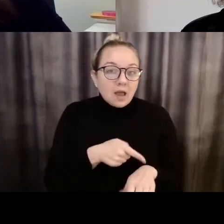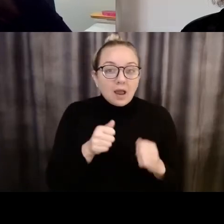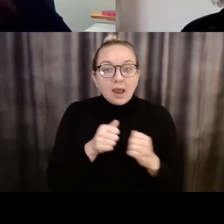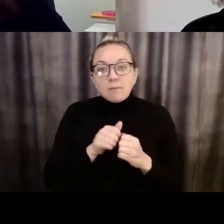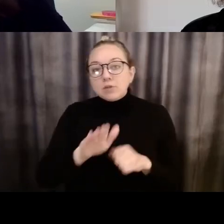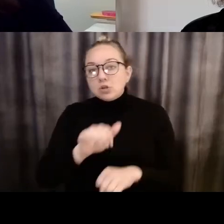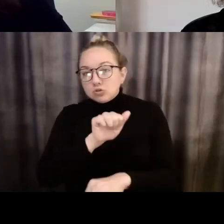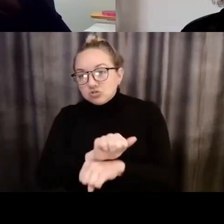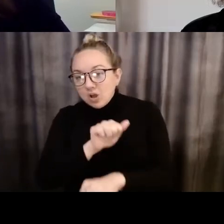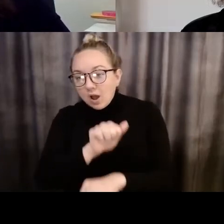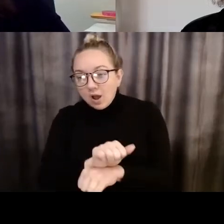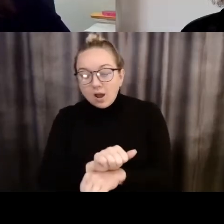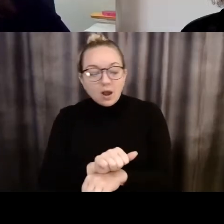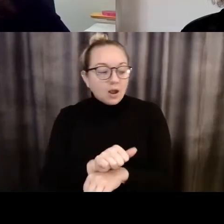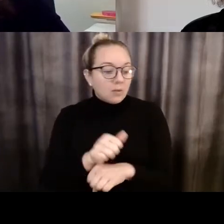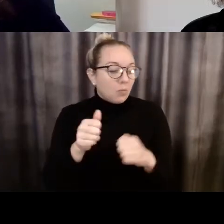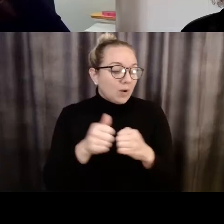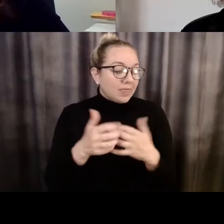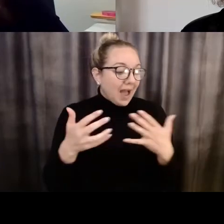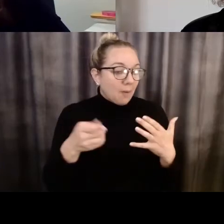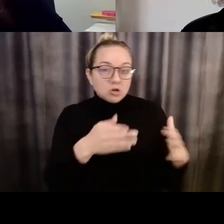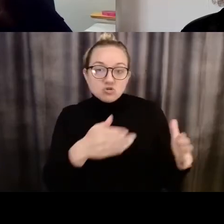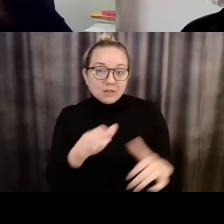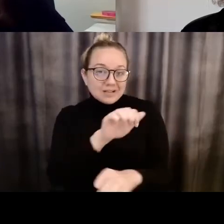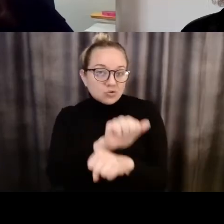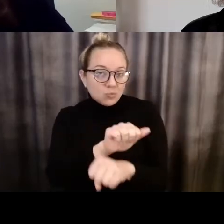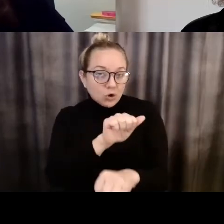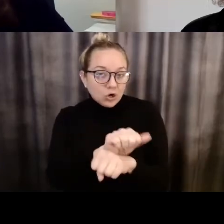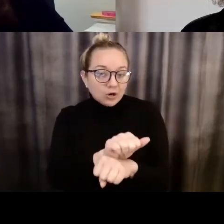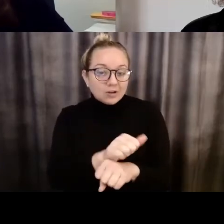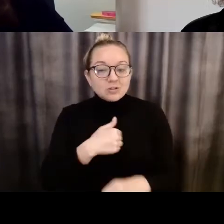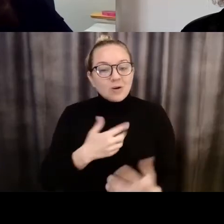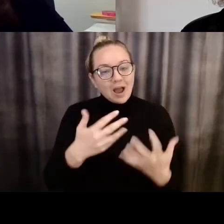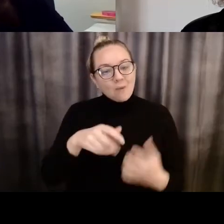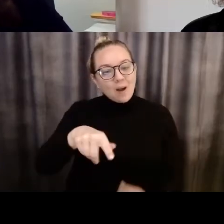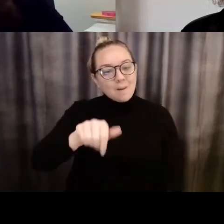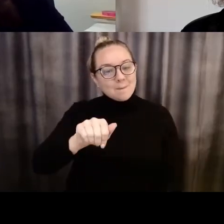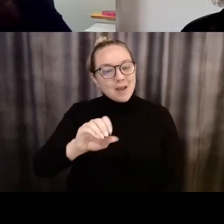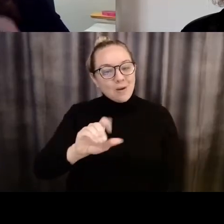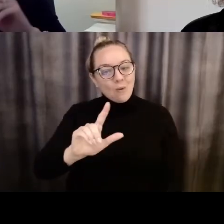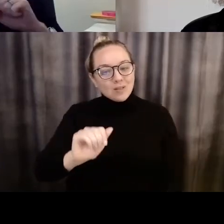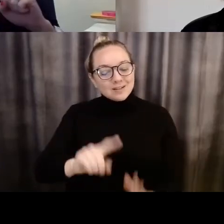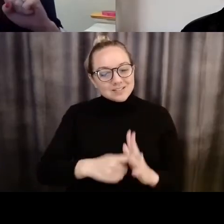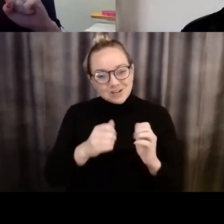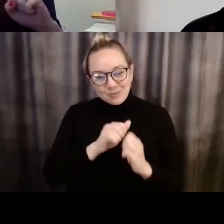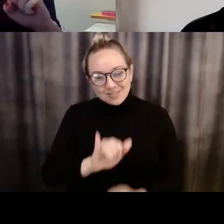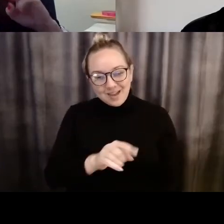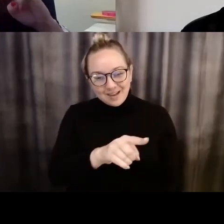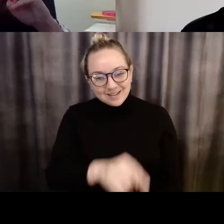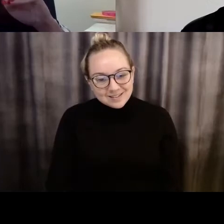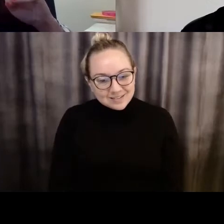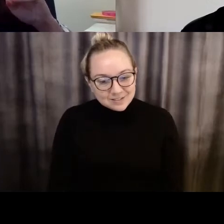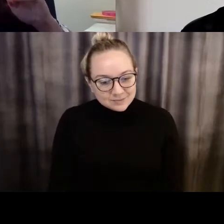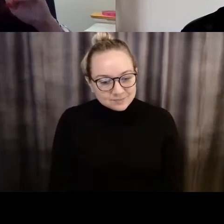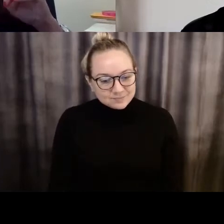boundaries with how much you're going to work. And so I'm going to have Paola start out with that. Yeah, so as you